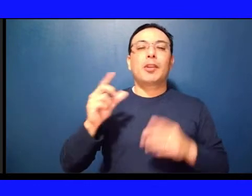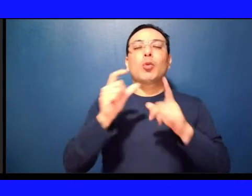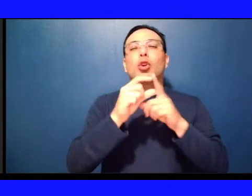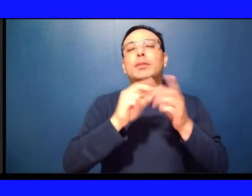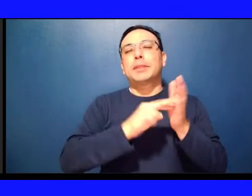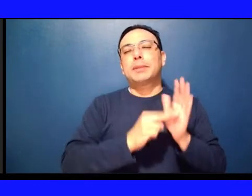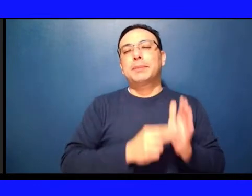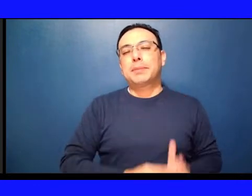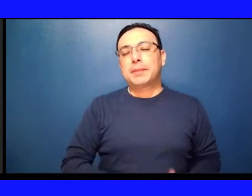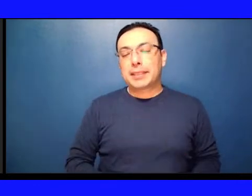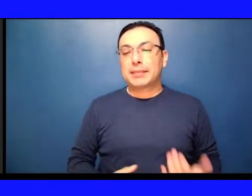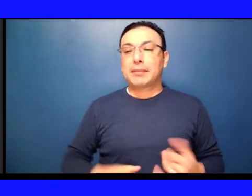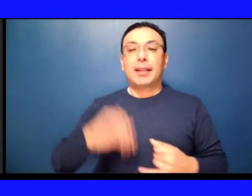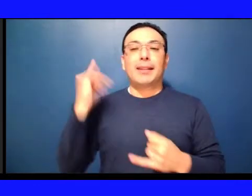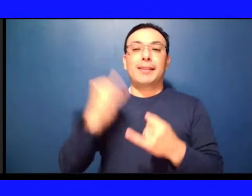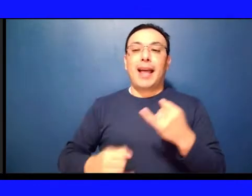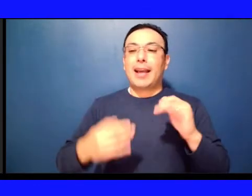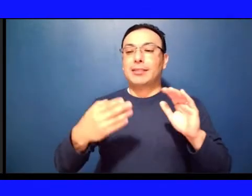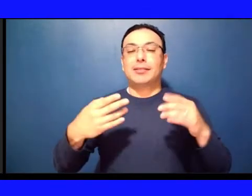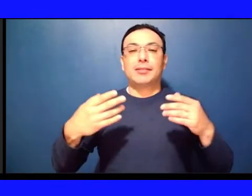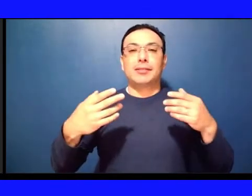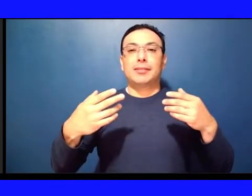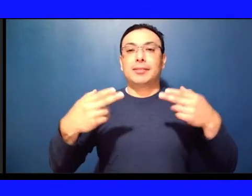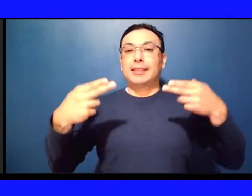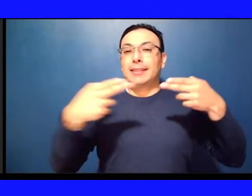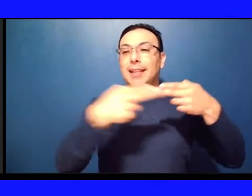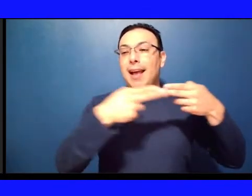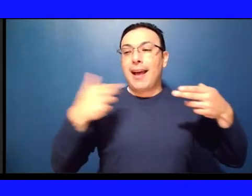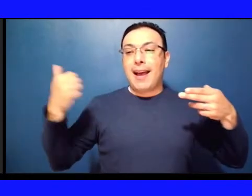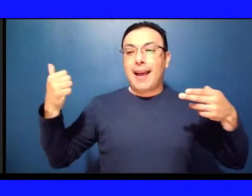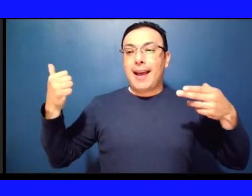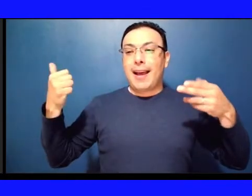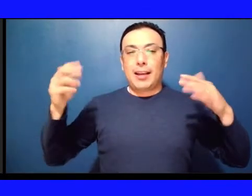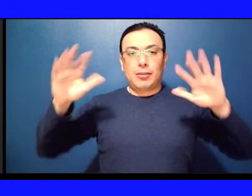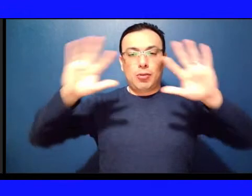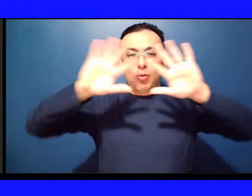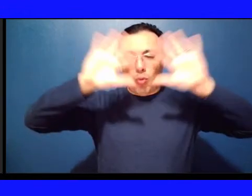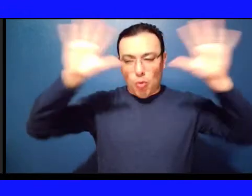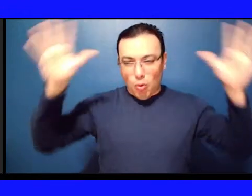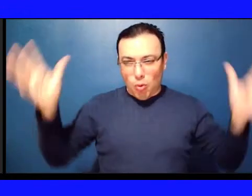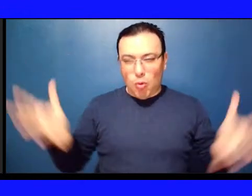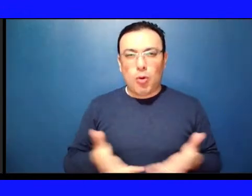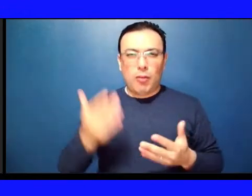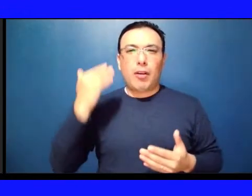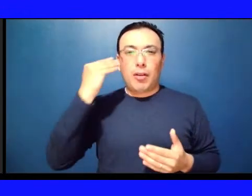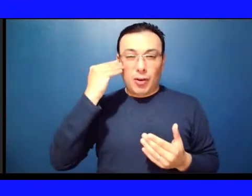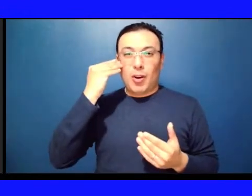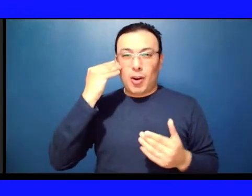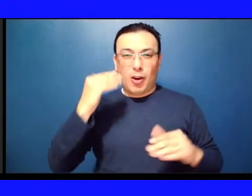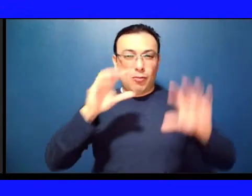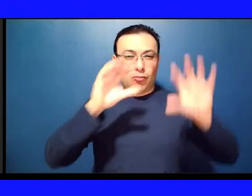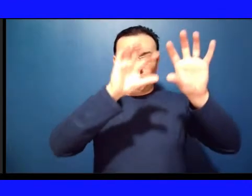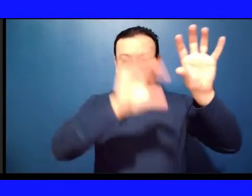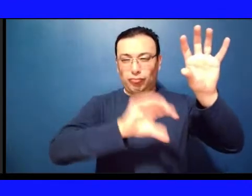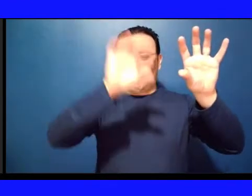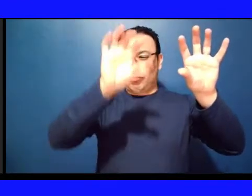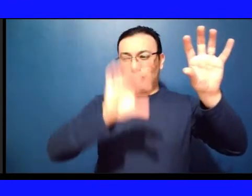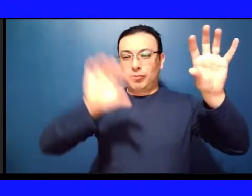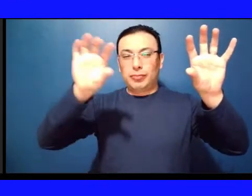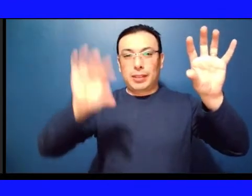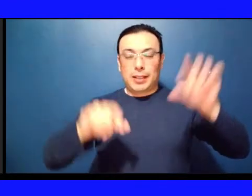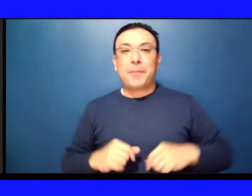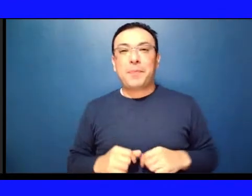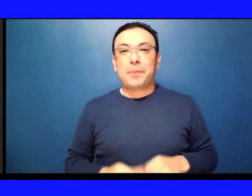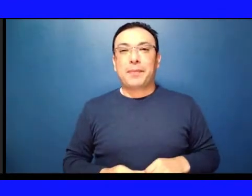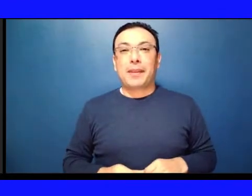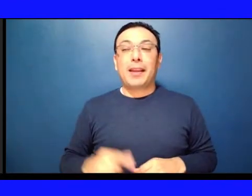enough red, I guess, on there, enough for me. But we're working hard. We'll have updated targets, as I said, for calendar year 22